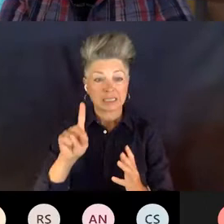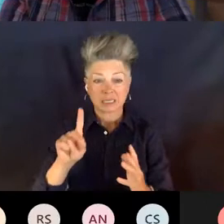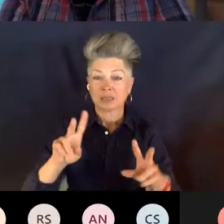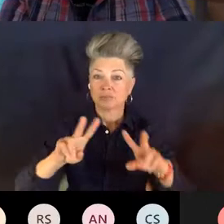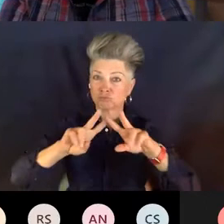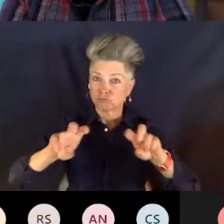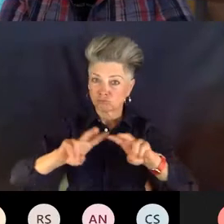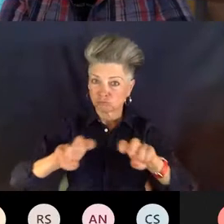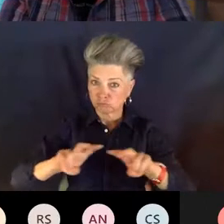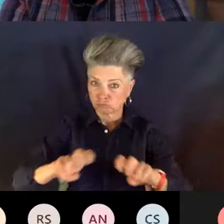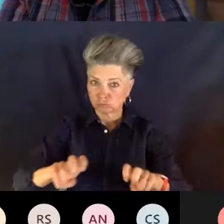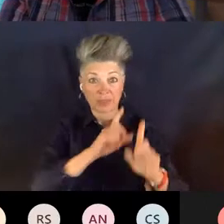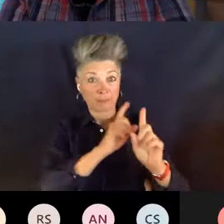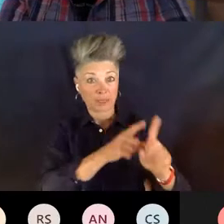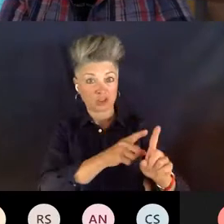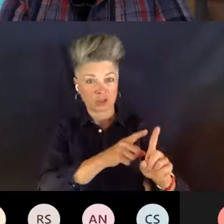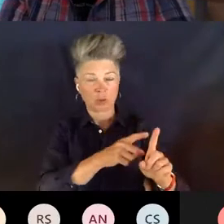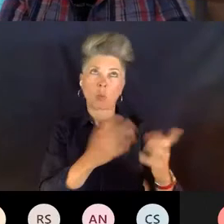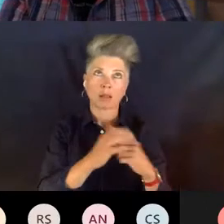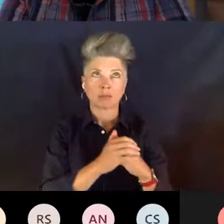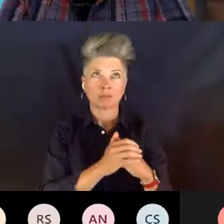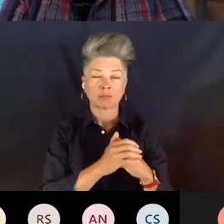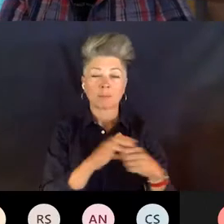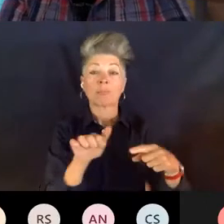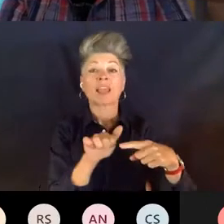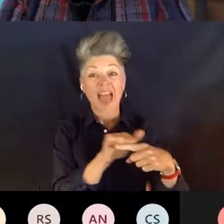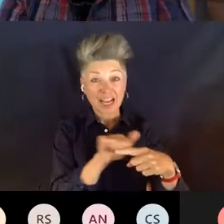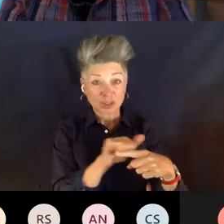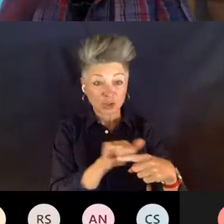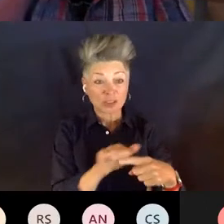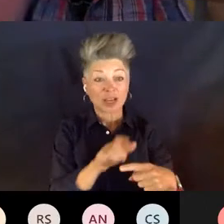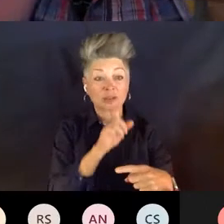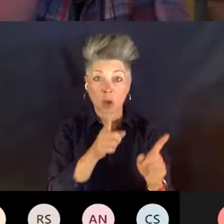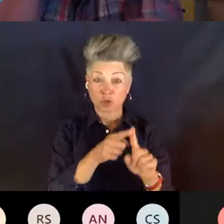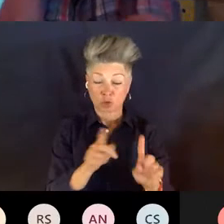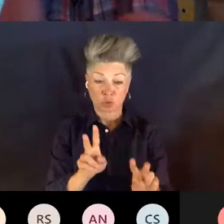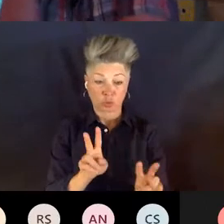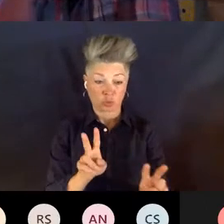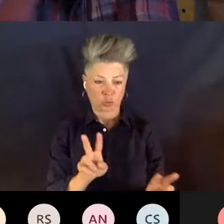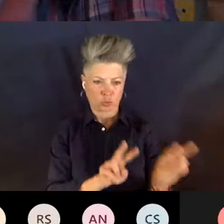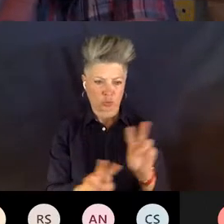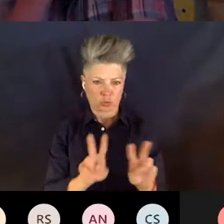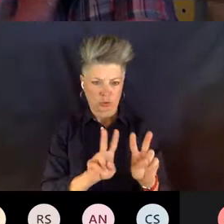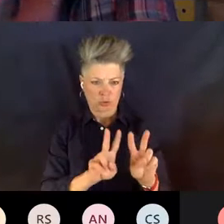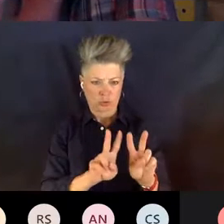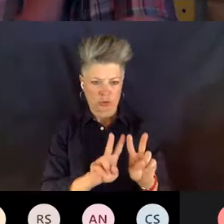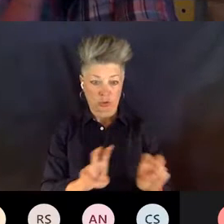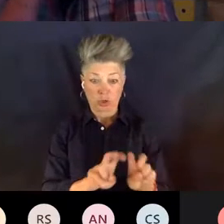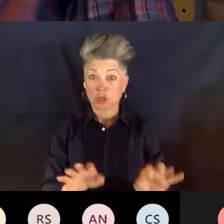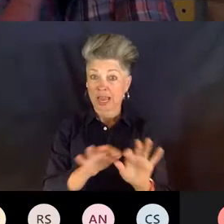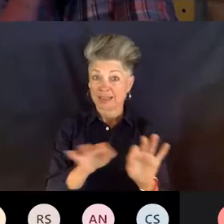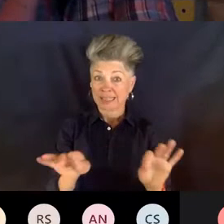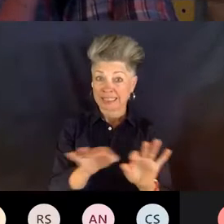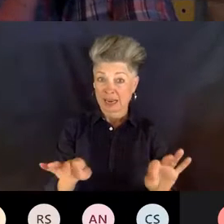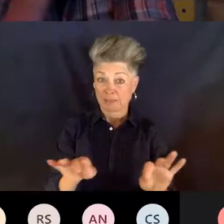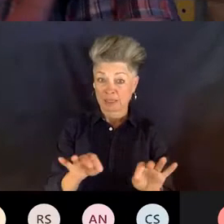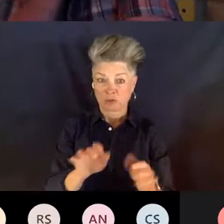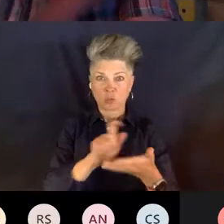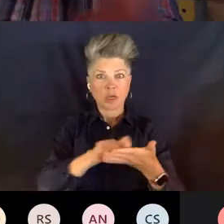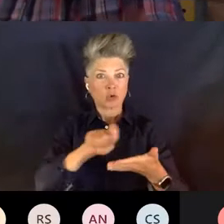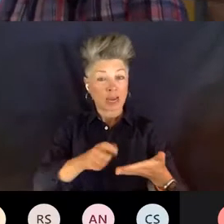in, well, the exercise was to look at the statements that we created before and come